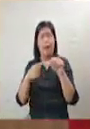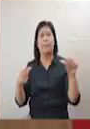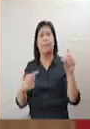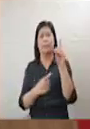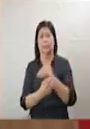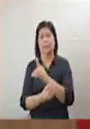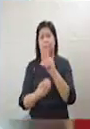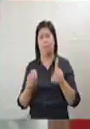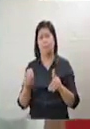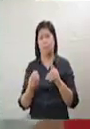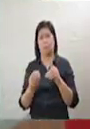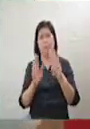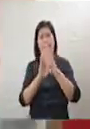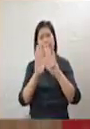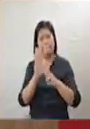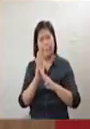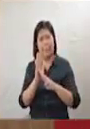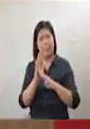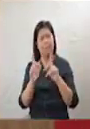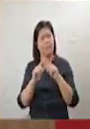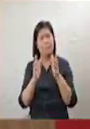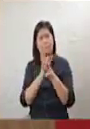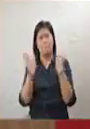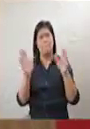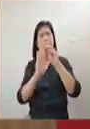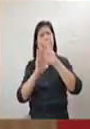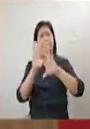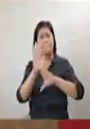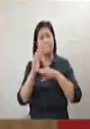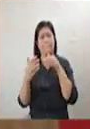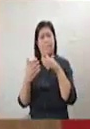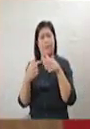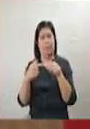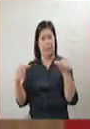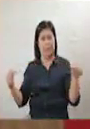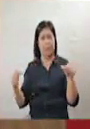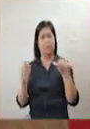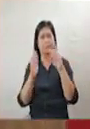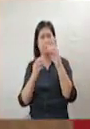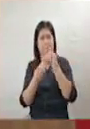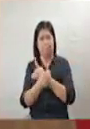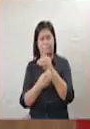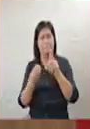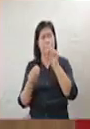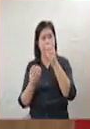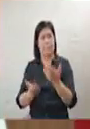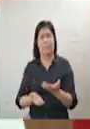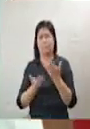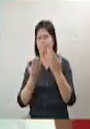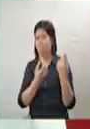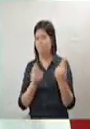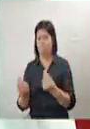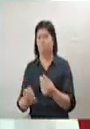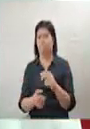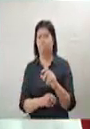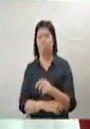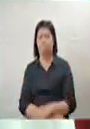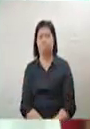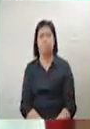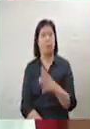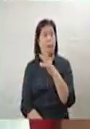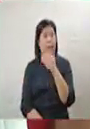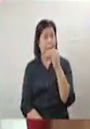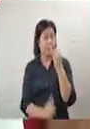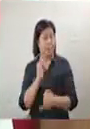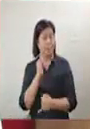anti-discrimination bill which will be a Magna Carta against discrimination should be enacted. And